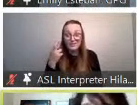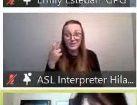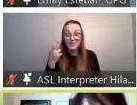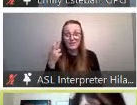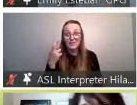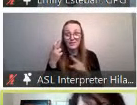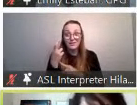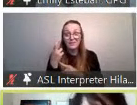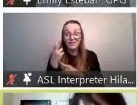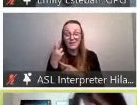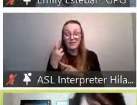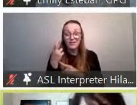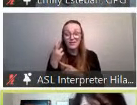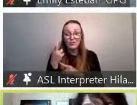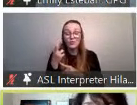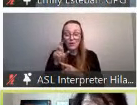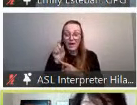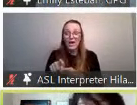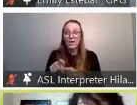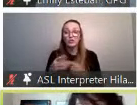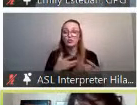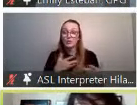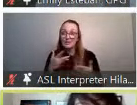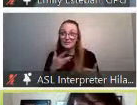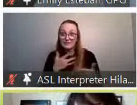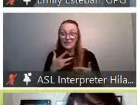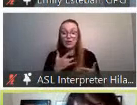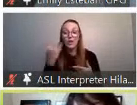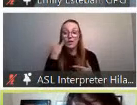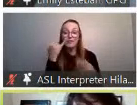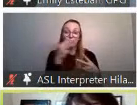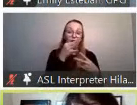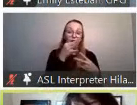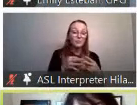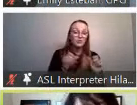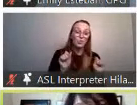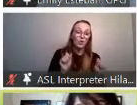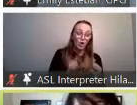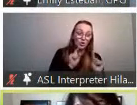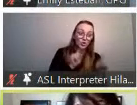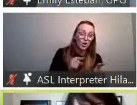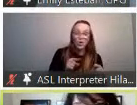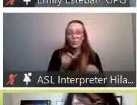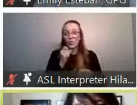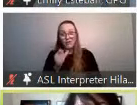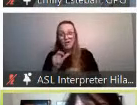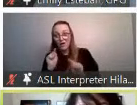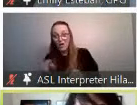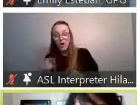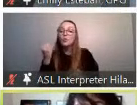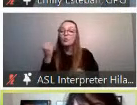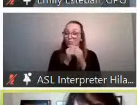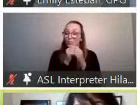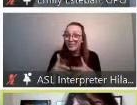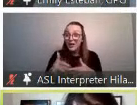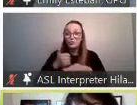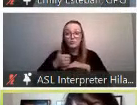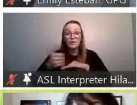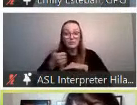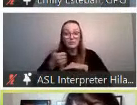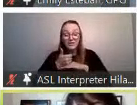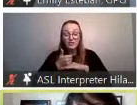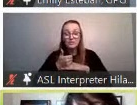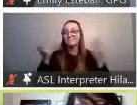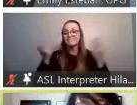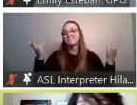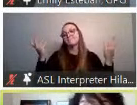a consideration about whether or not options were even considered. If there was no transportation, by definition, there will